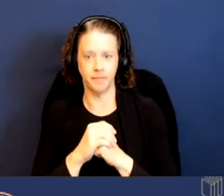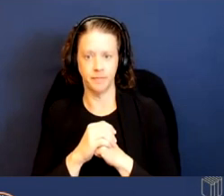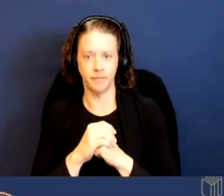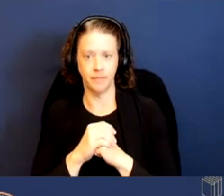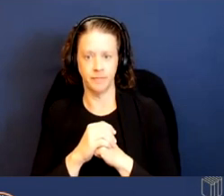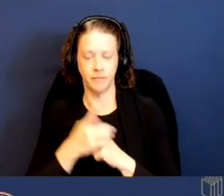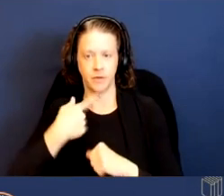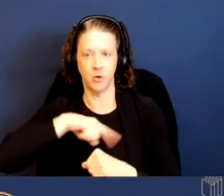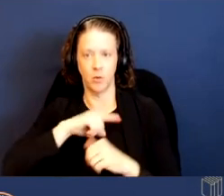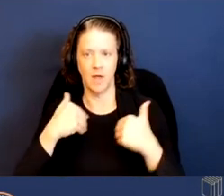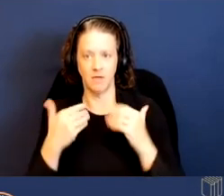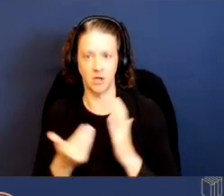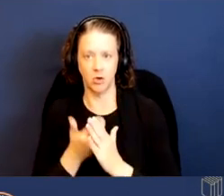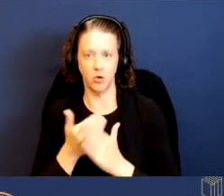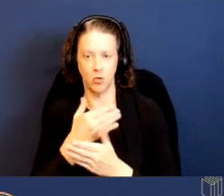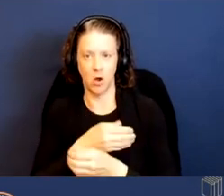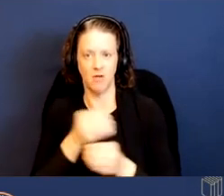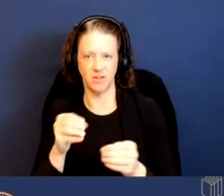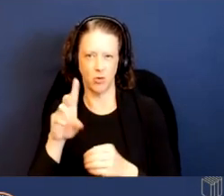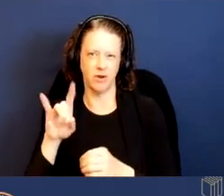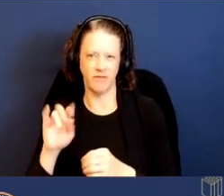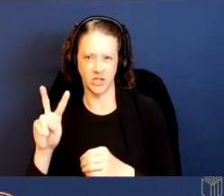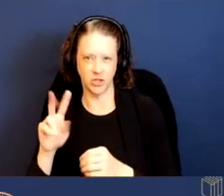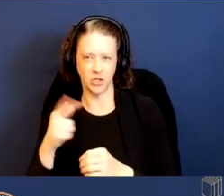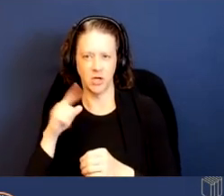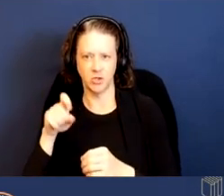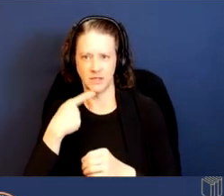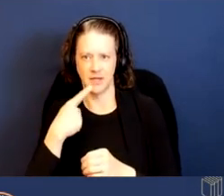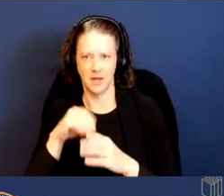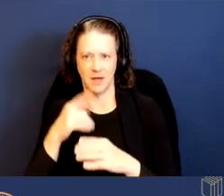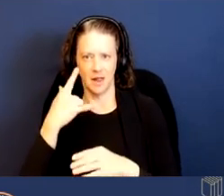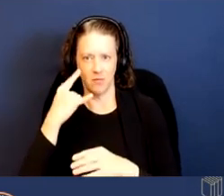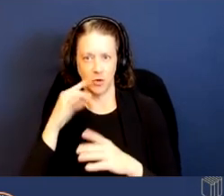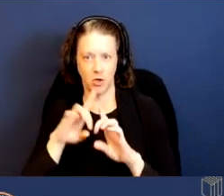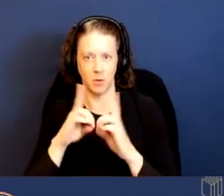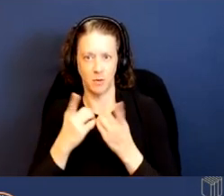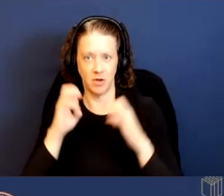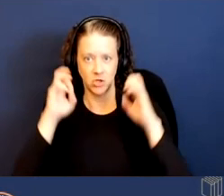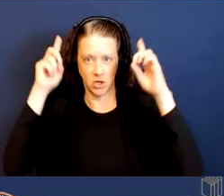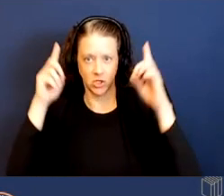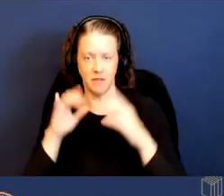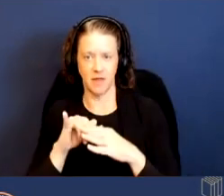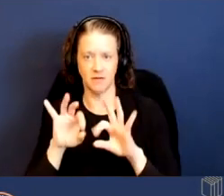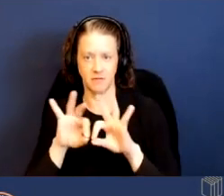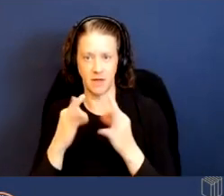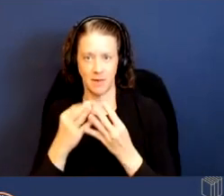we have a new office, or a division, I should say, in the California Department of Education, and that's our family engagement,